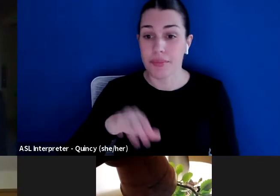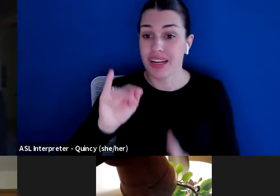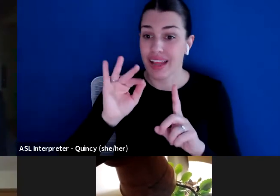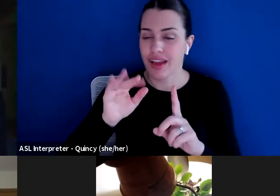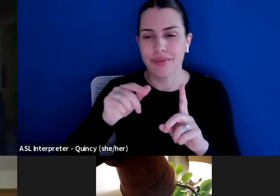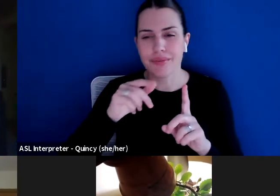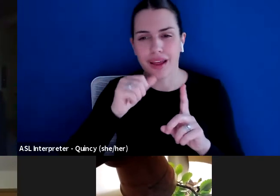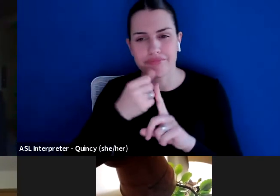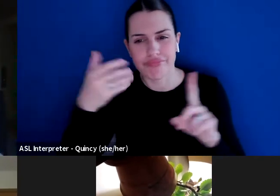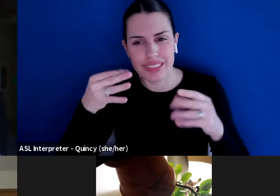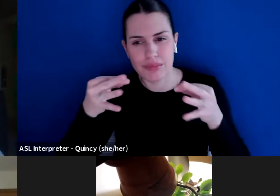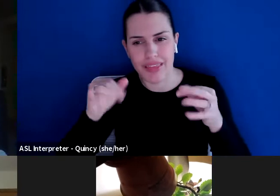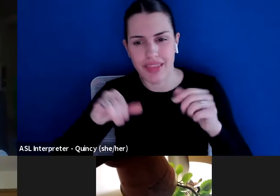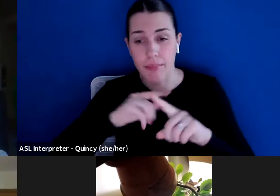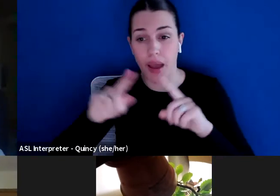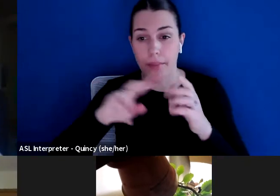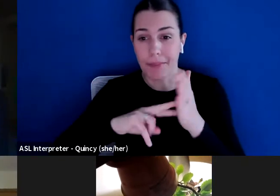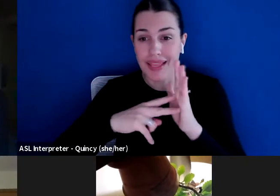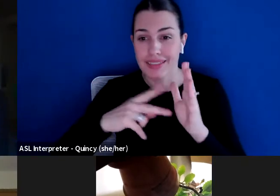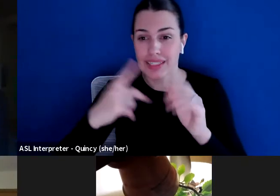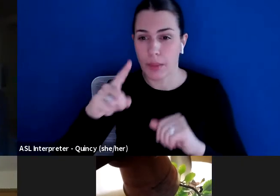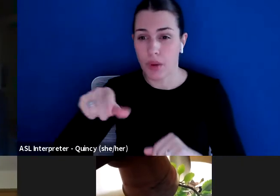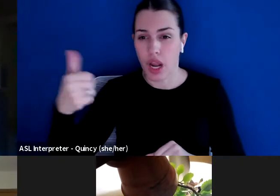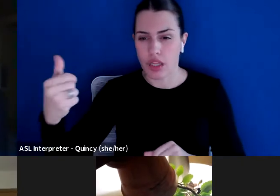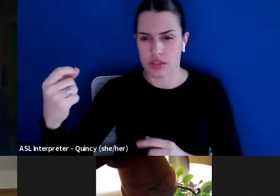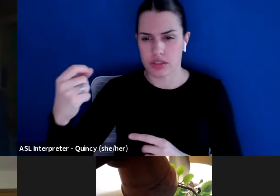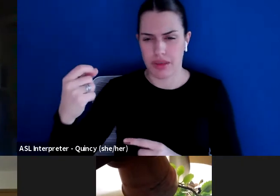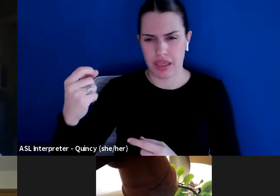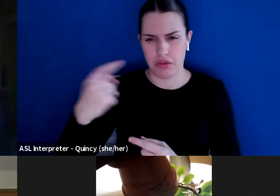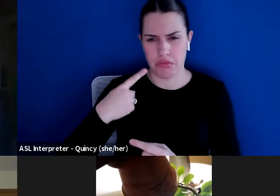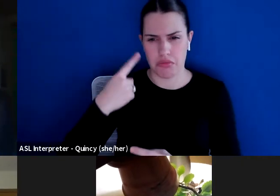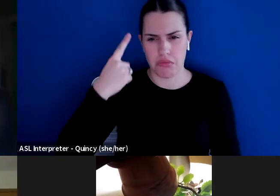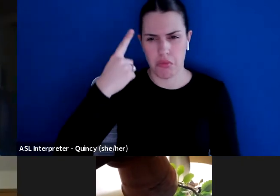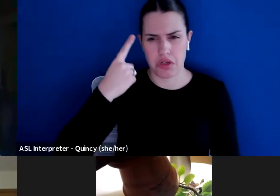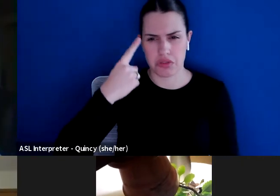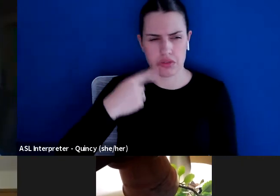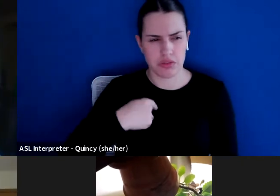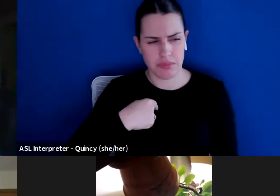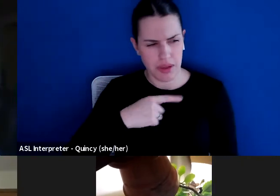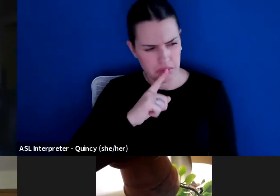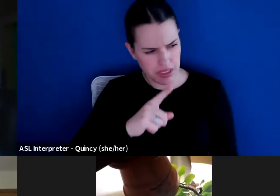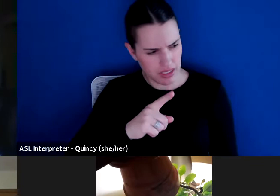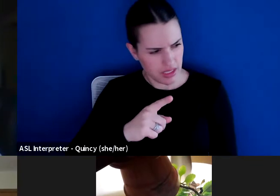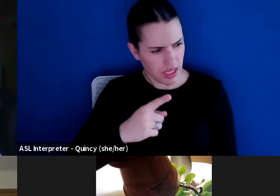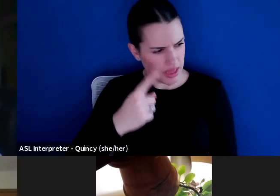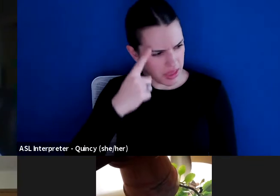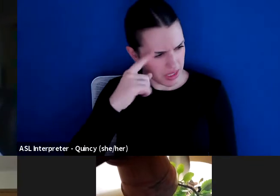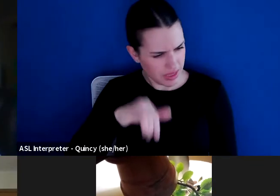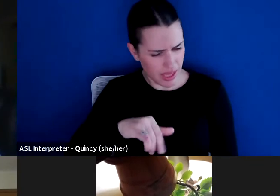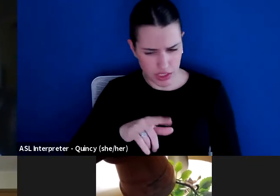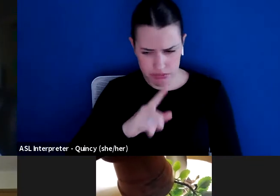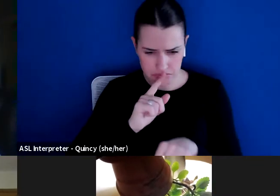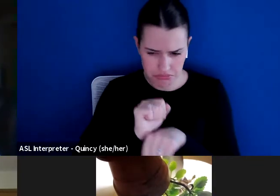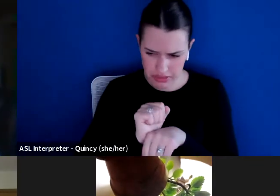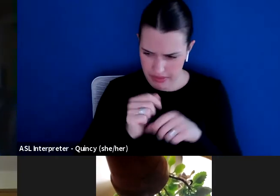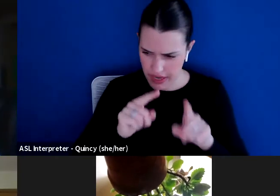experienced gaslighting where someone is making them question or doubt their reality or their perception of what's happening, sometimes they're encouraged to write it down